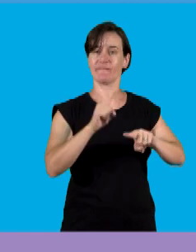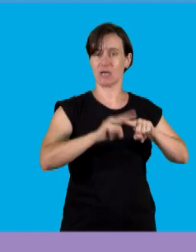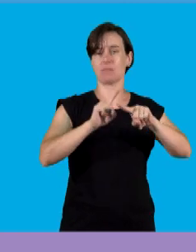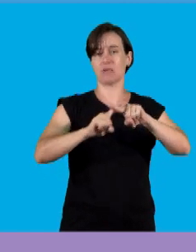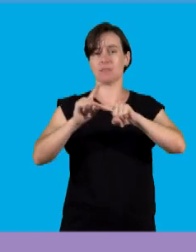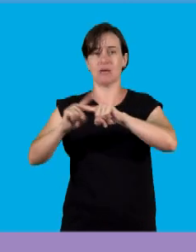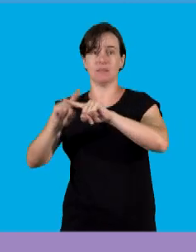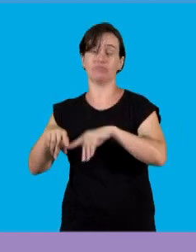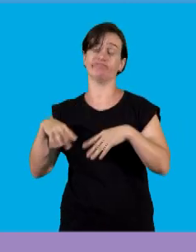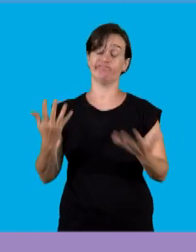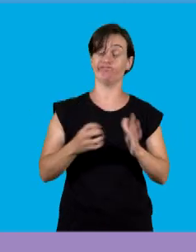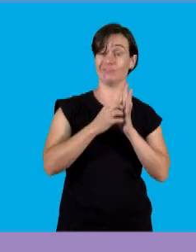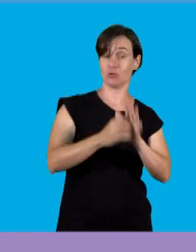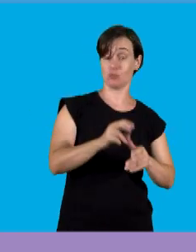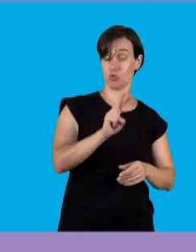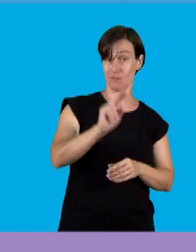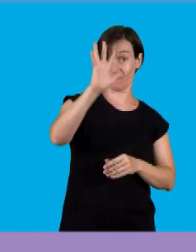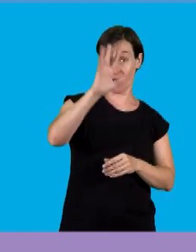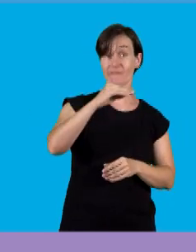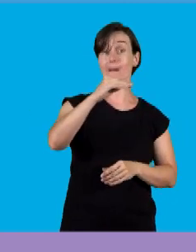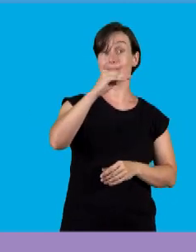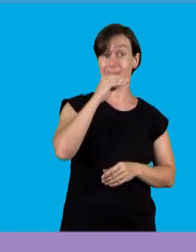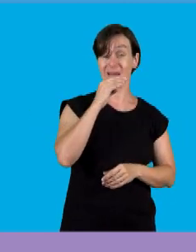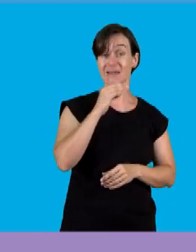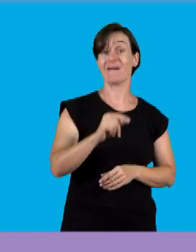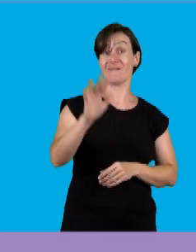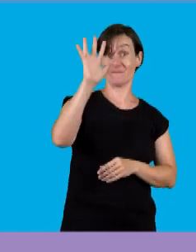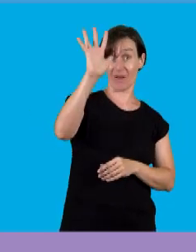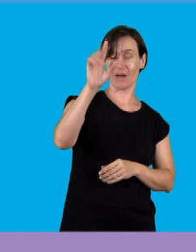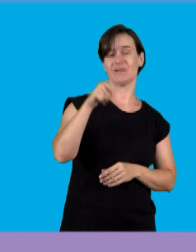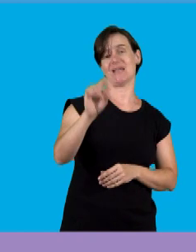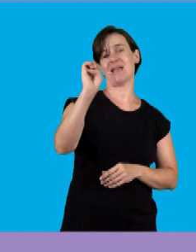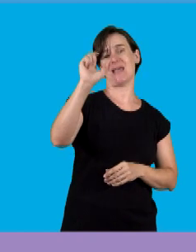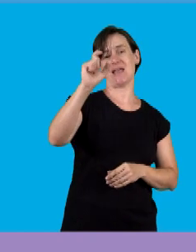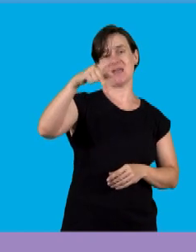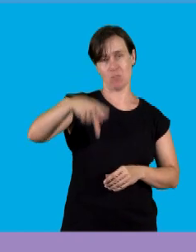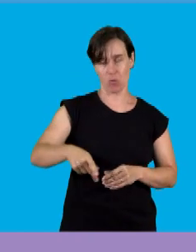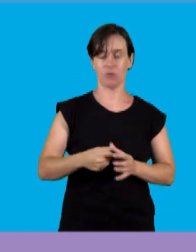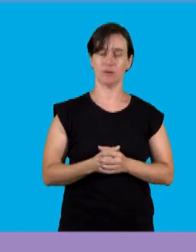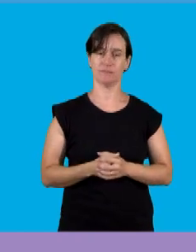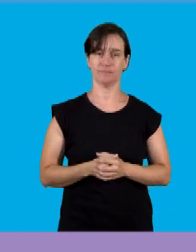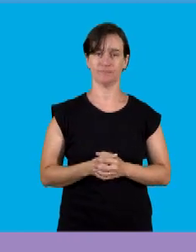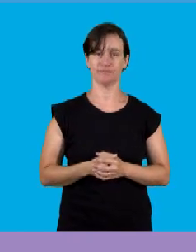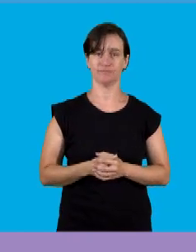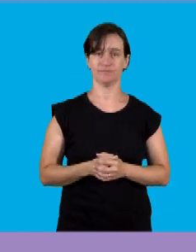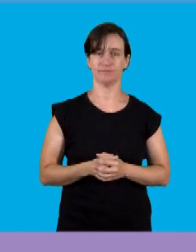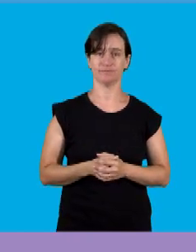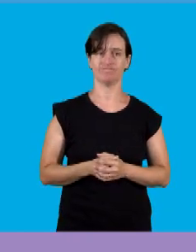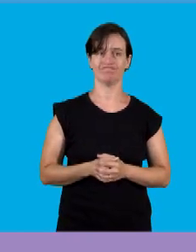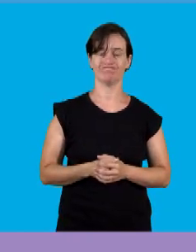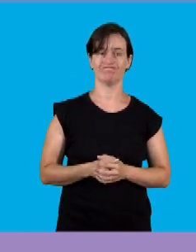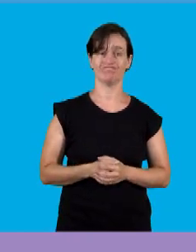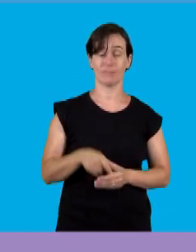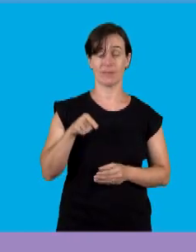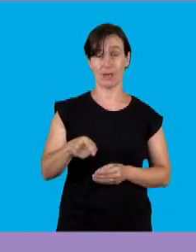example, 2 exponent 5, then there the 5 is the exponent. Let's go over now to the